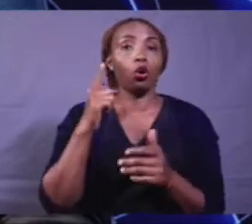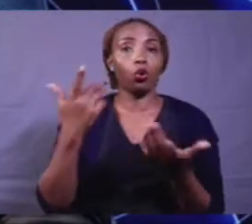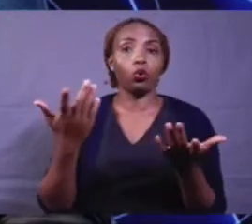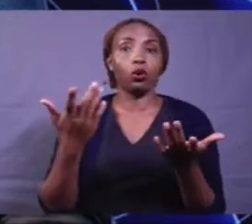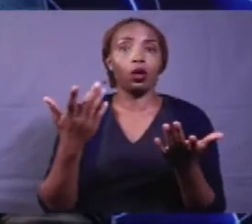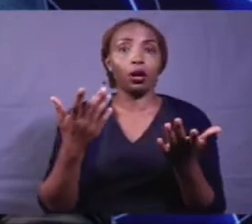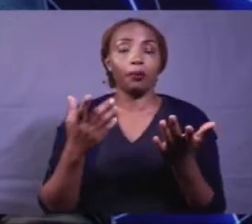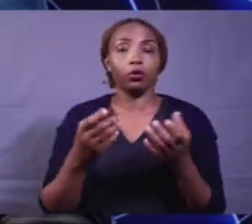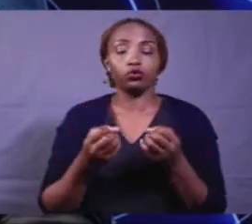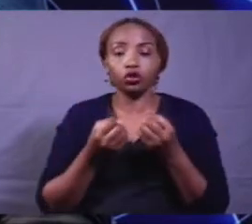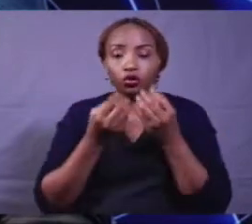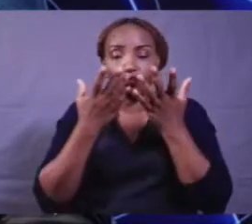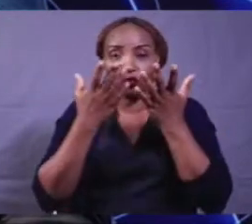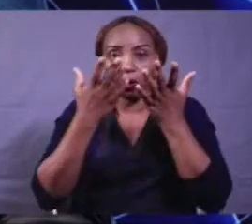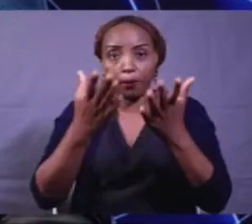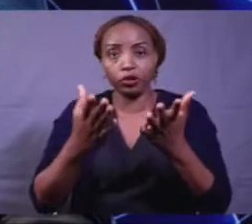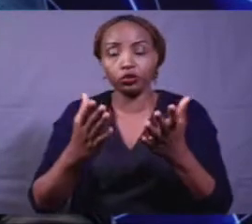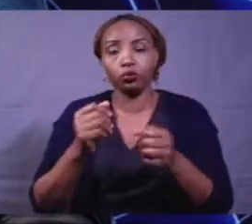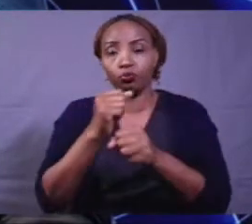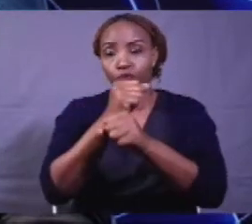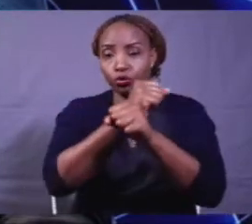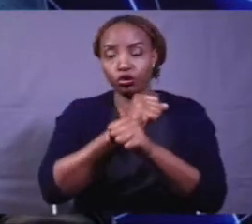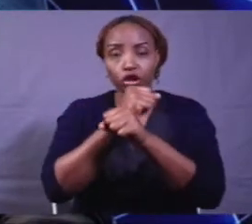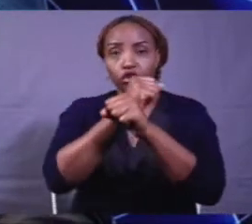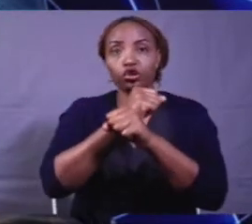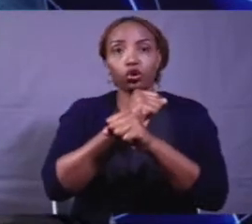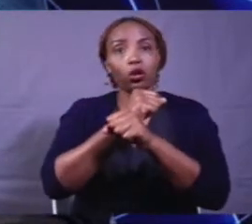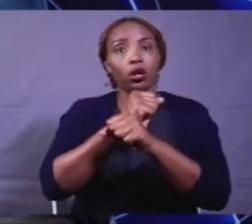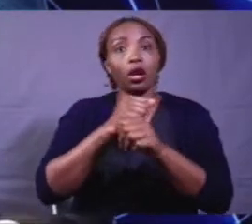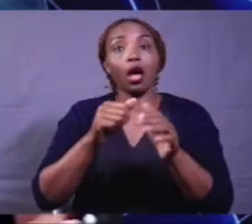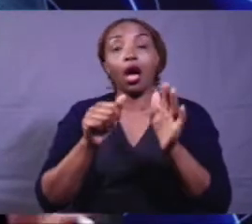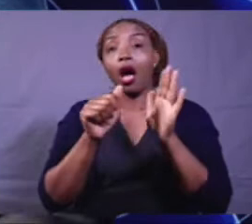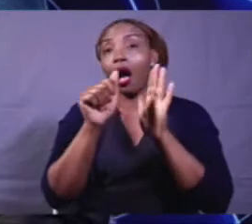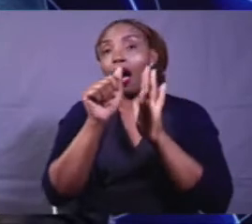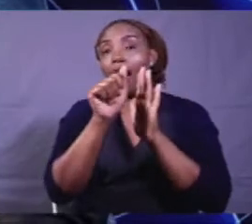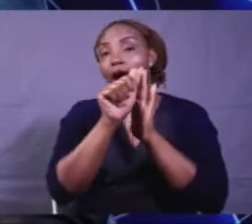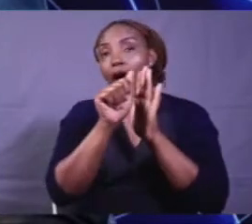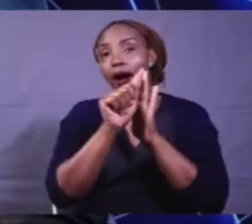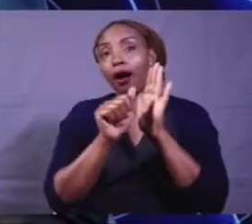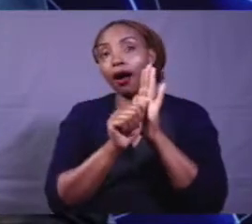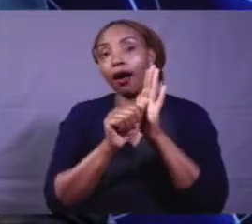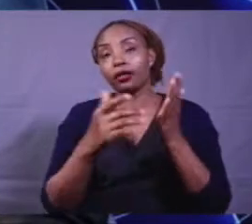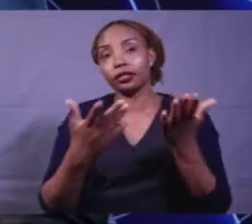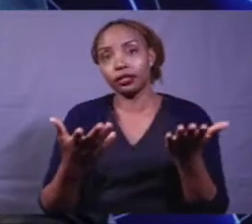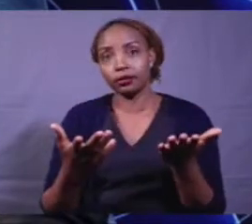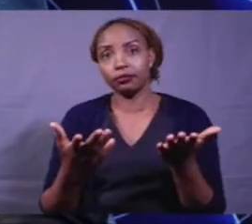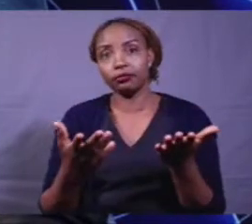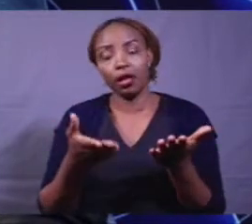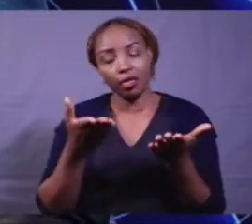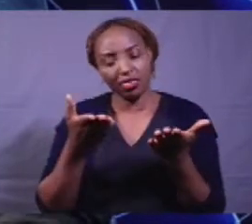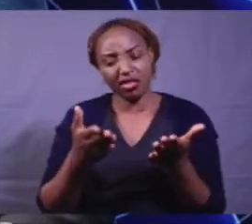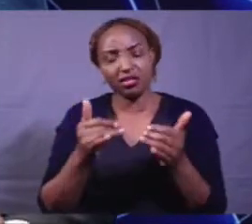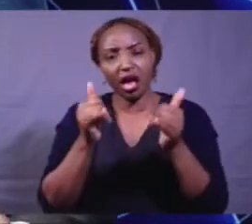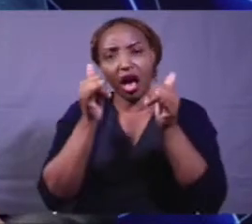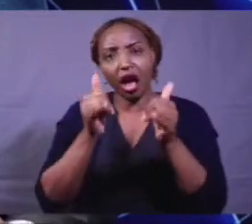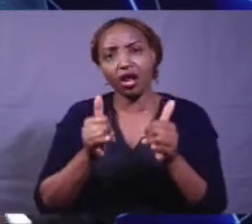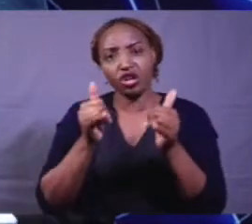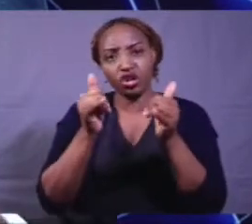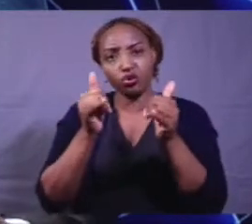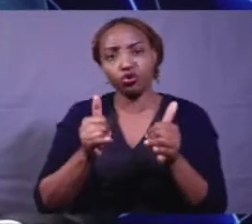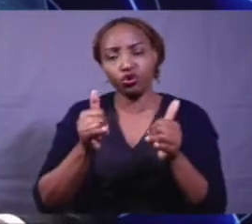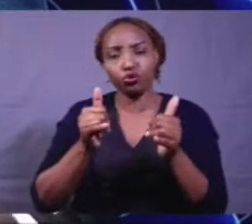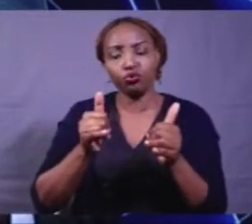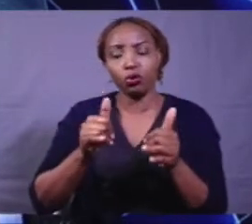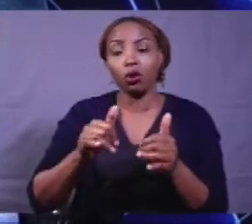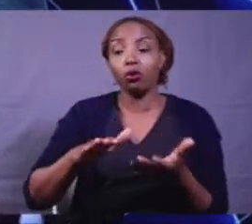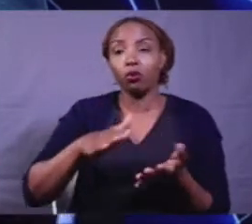Those are the newest pieces of legislation that have been passed by our parliament. They have made